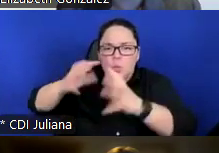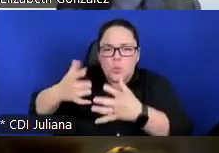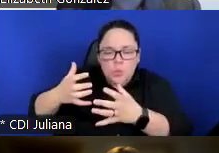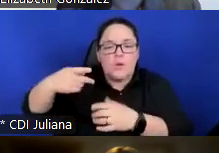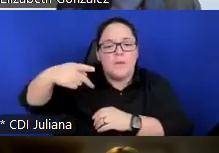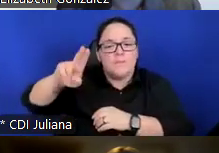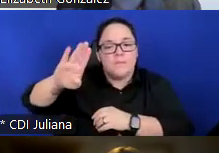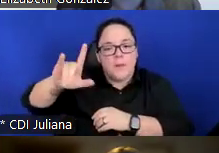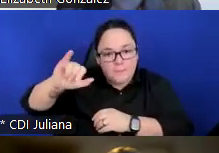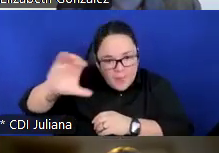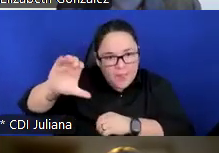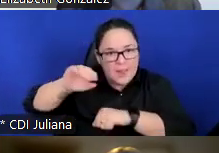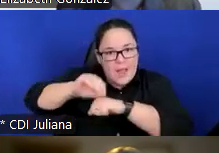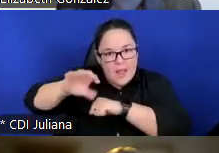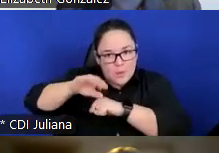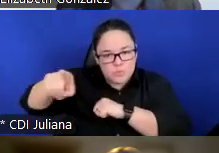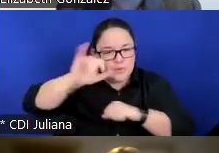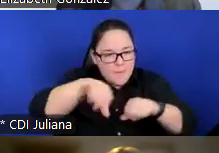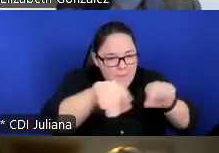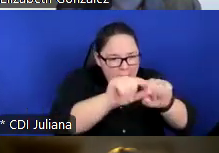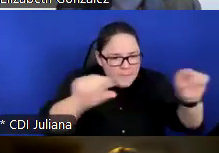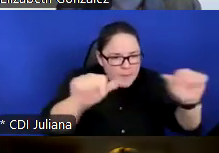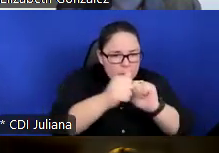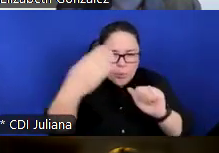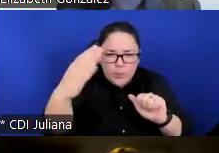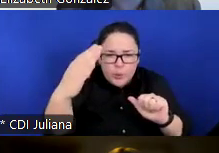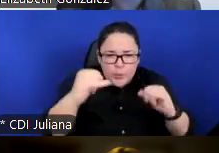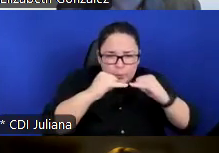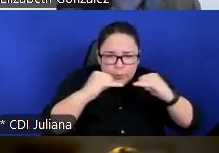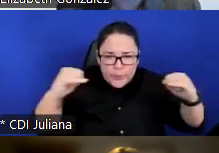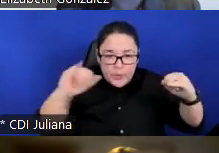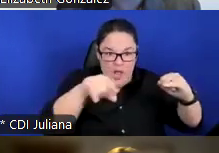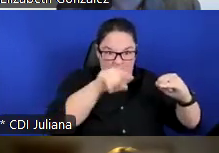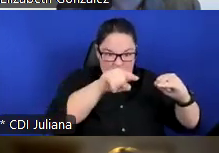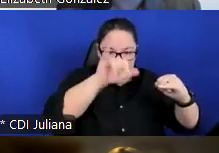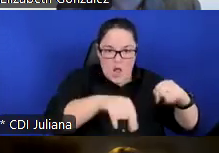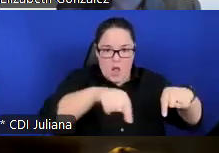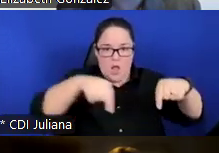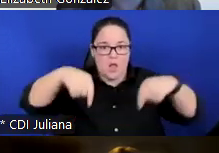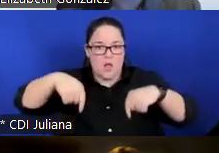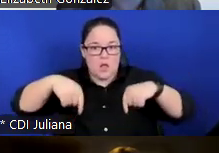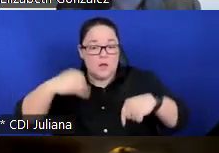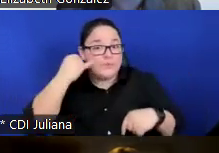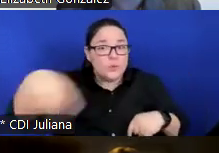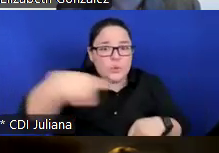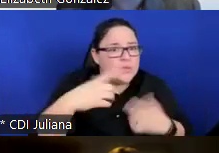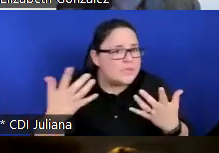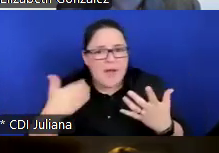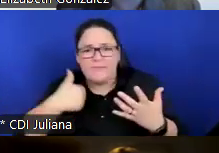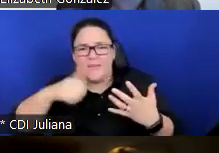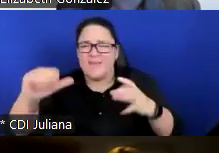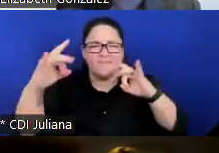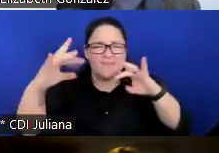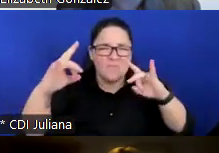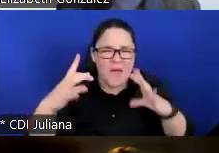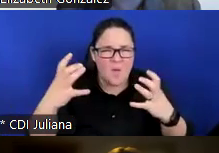on the screen. If you have any feedback for us, please send